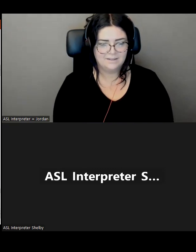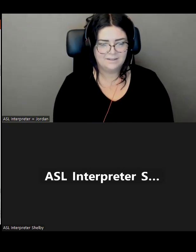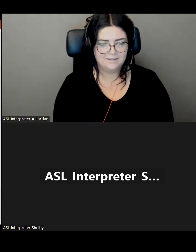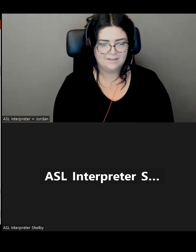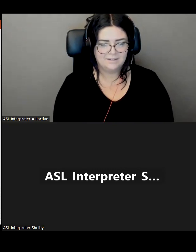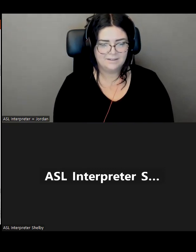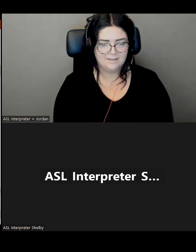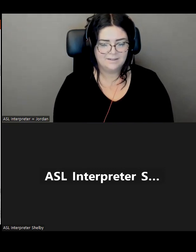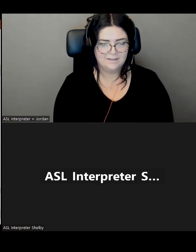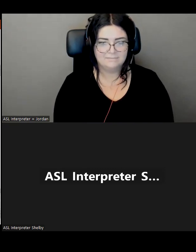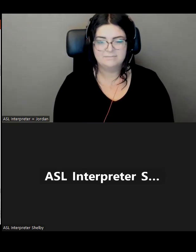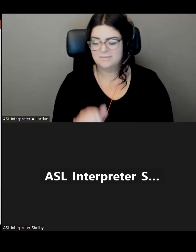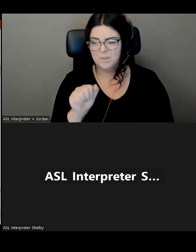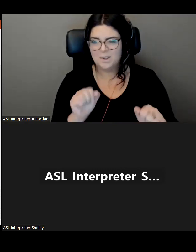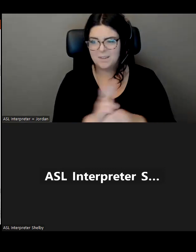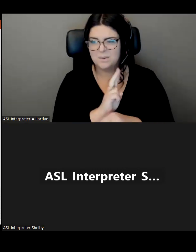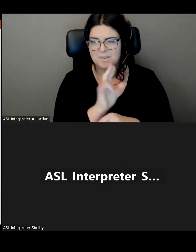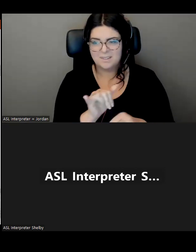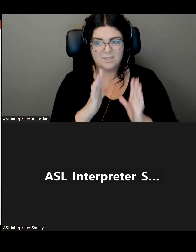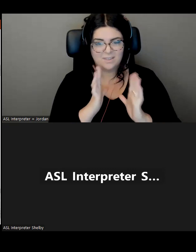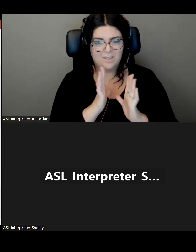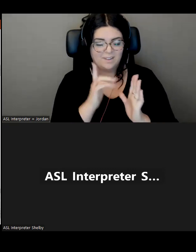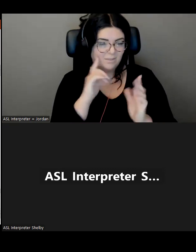work for everybody. Yeah. All right.